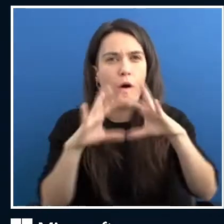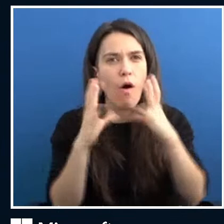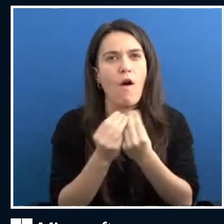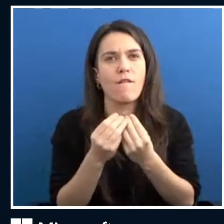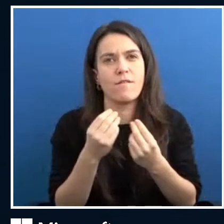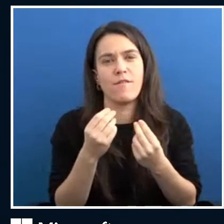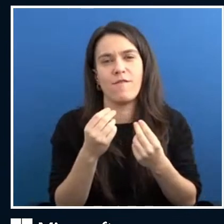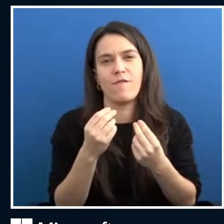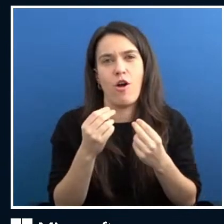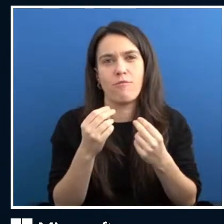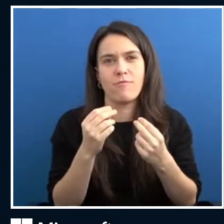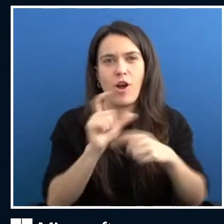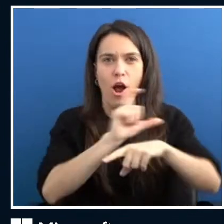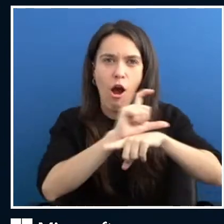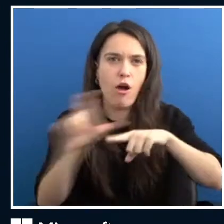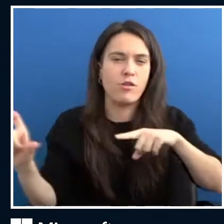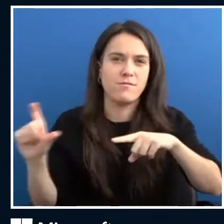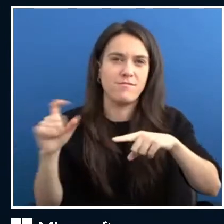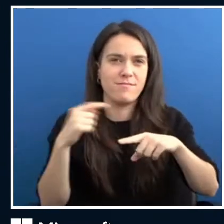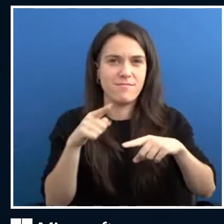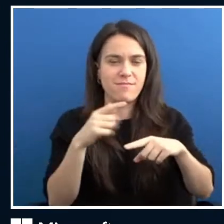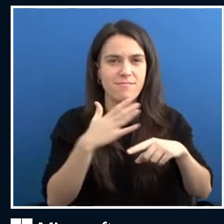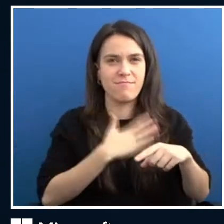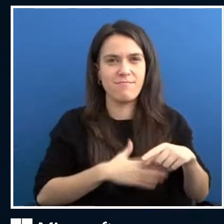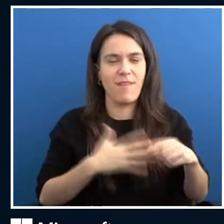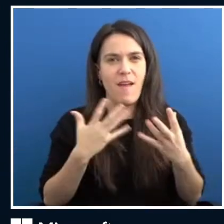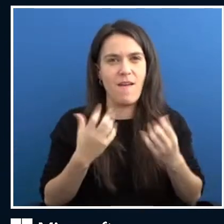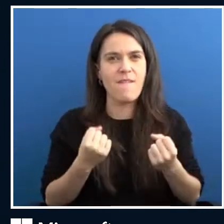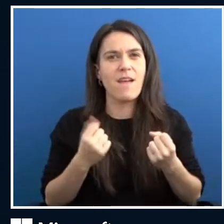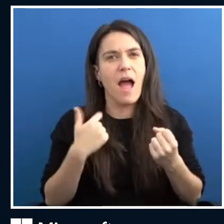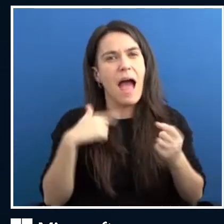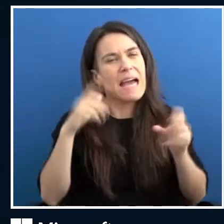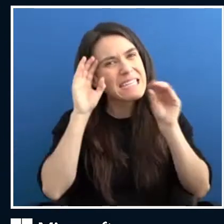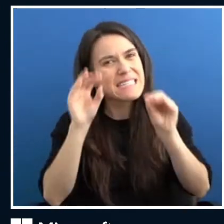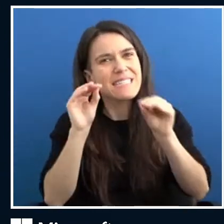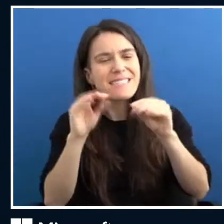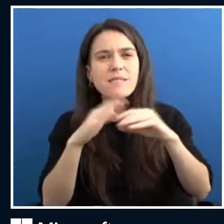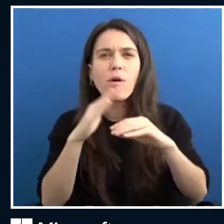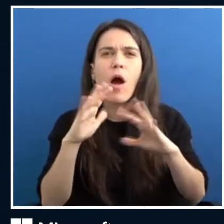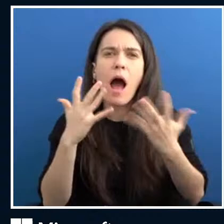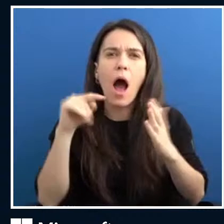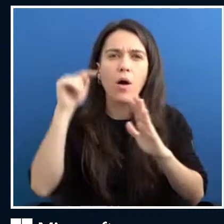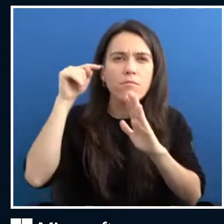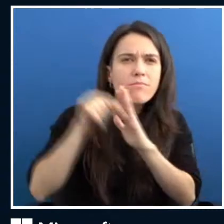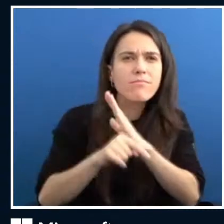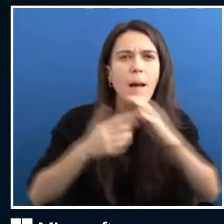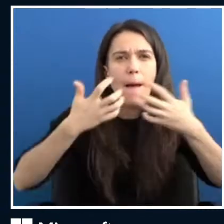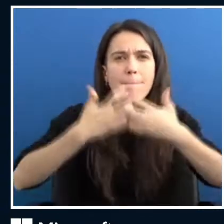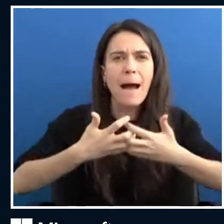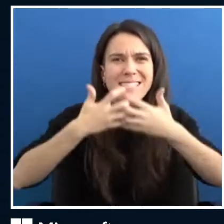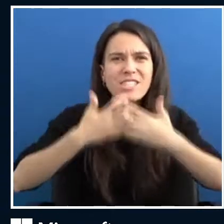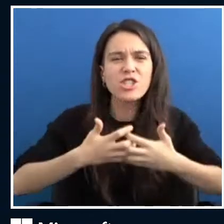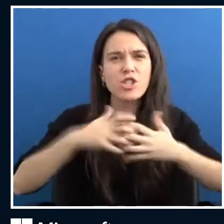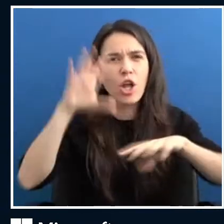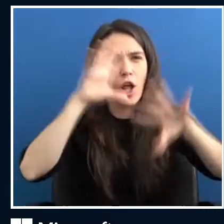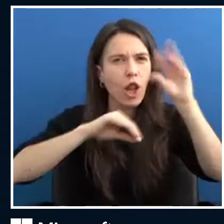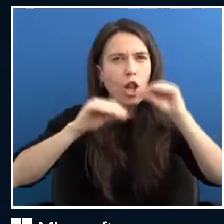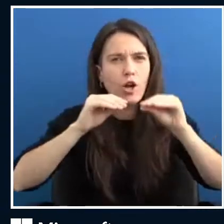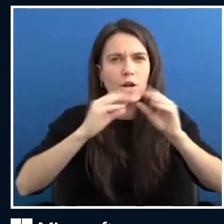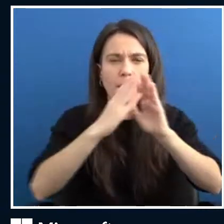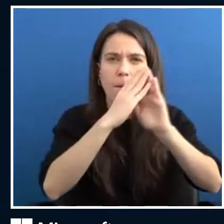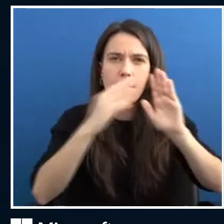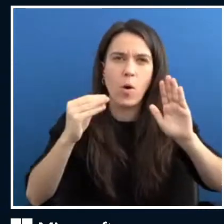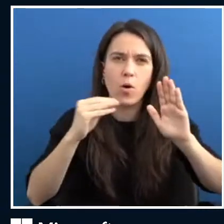entire section of the course, and I mainly teach how to deploy and machine learning modules in a container and on the edge